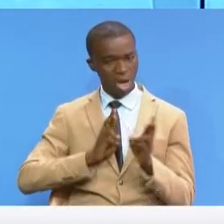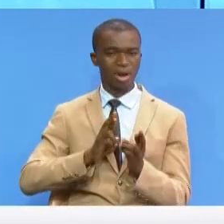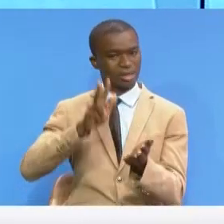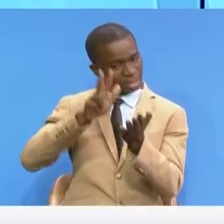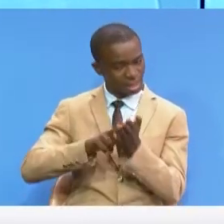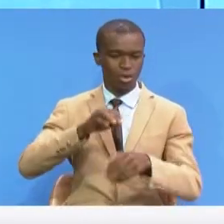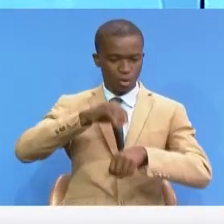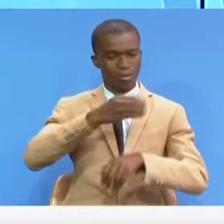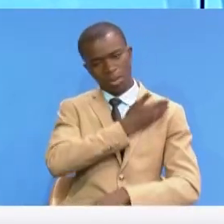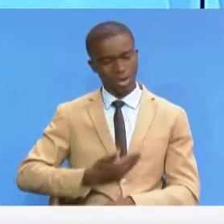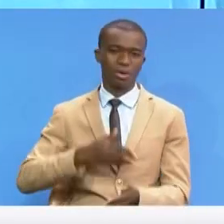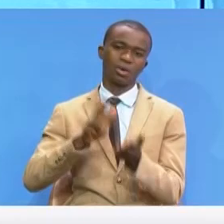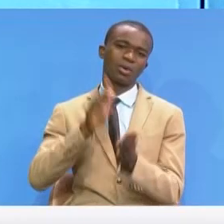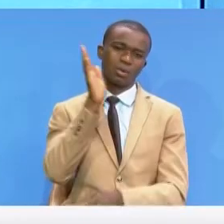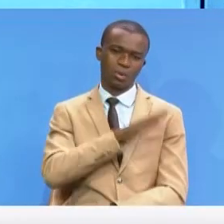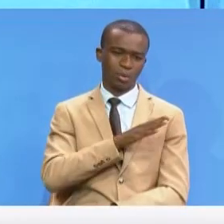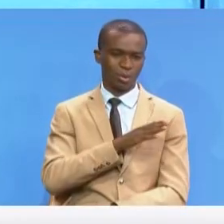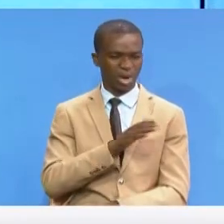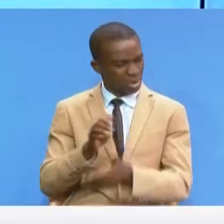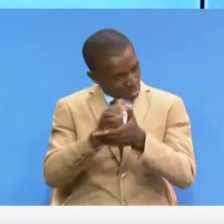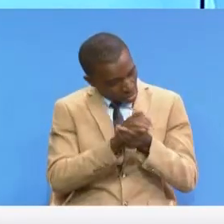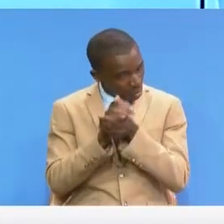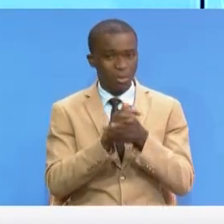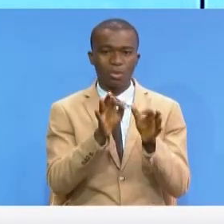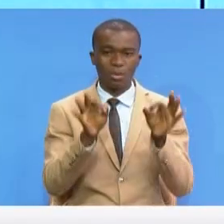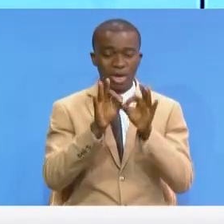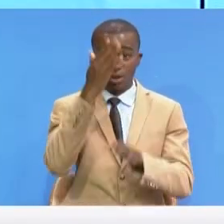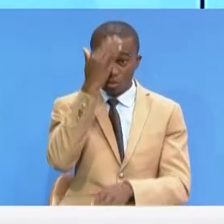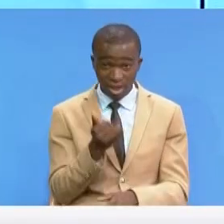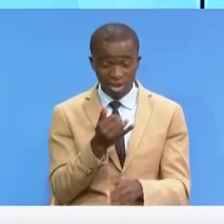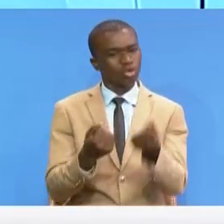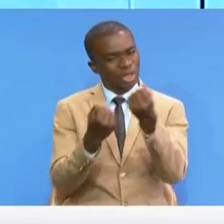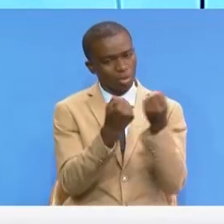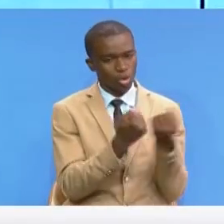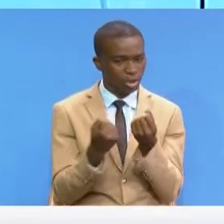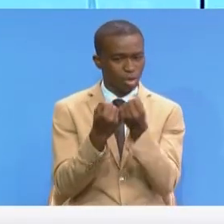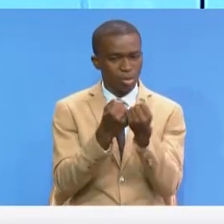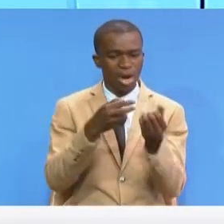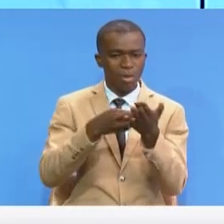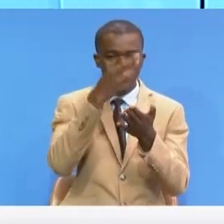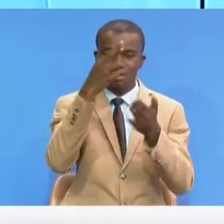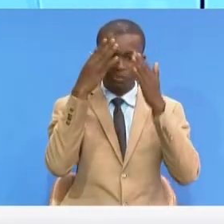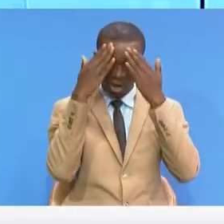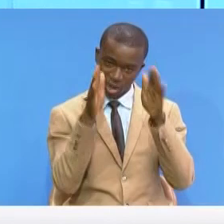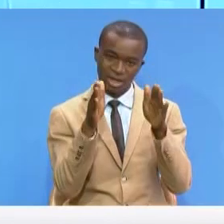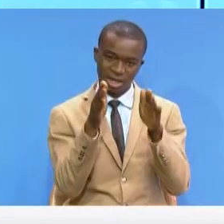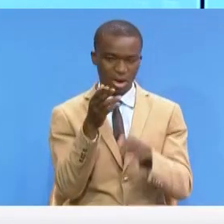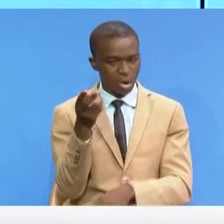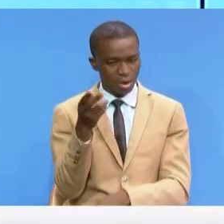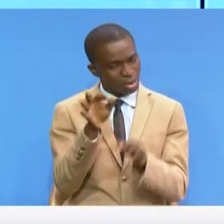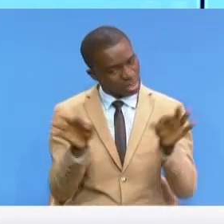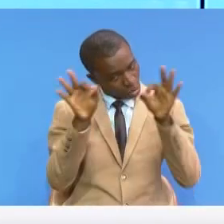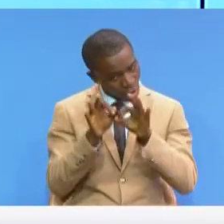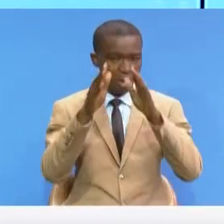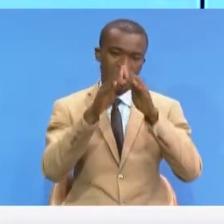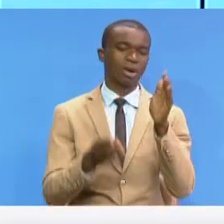Rwanda. The key cooperation in the MOU is to support the raising of awareness on important